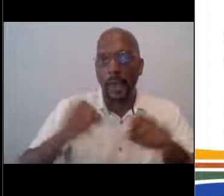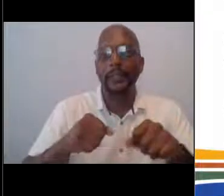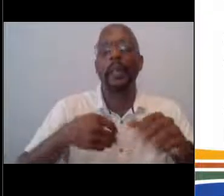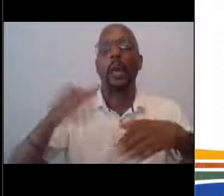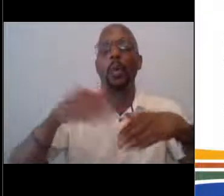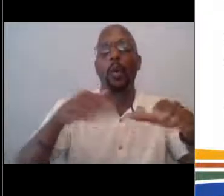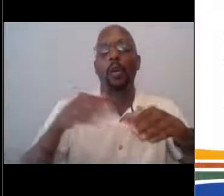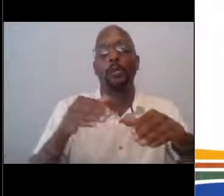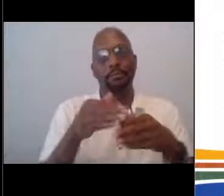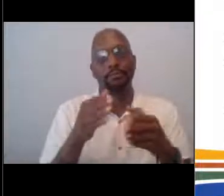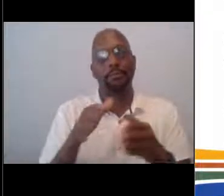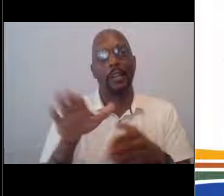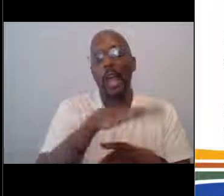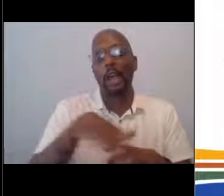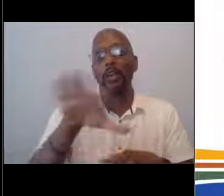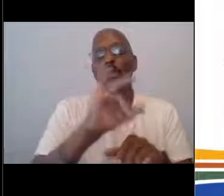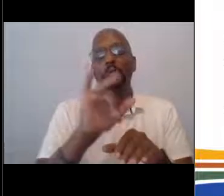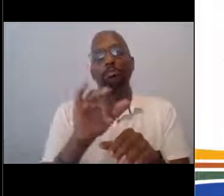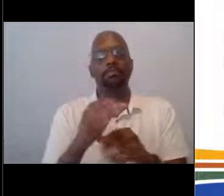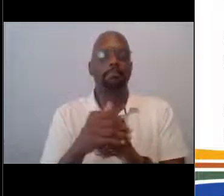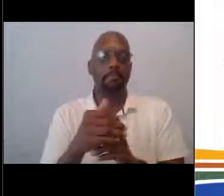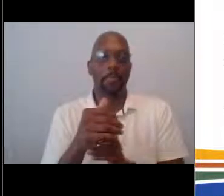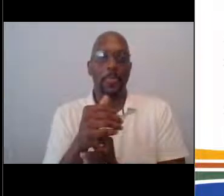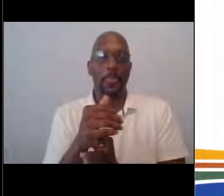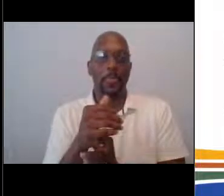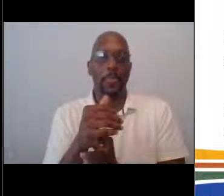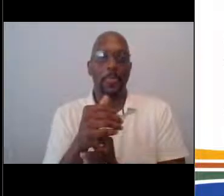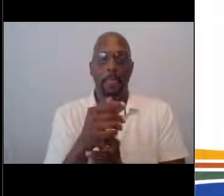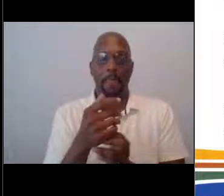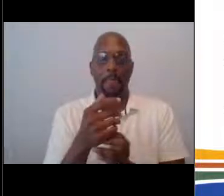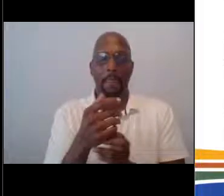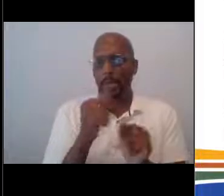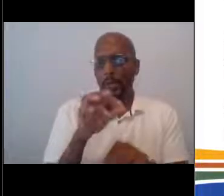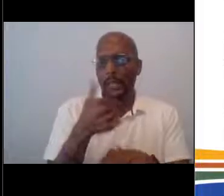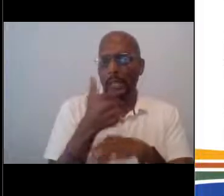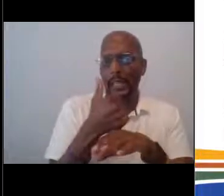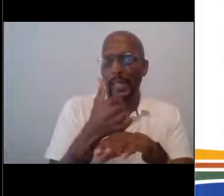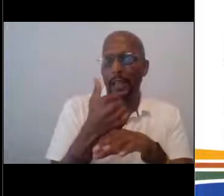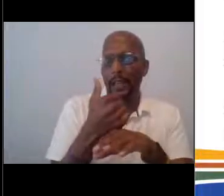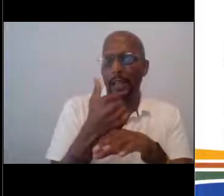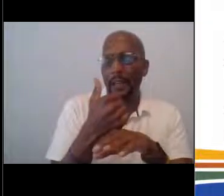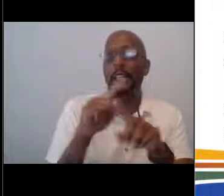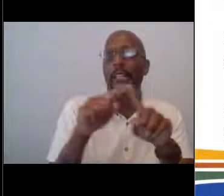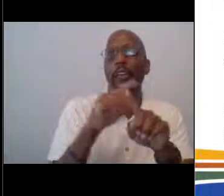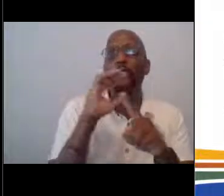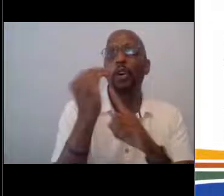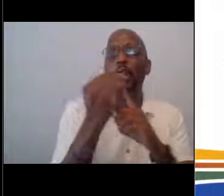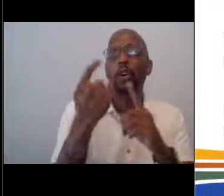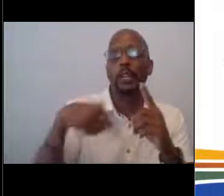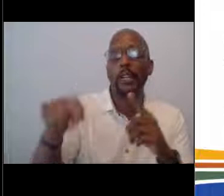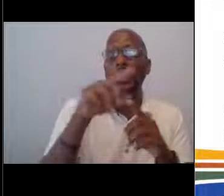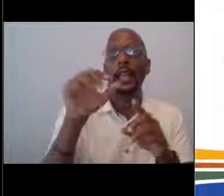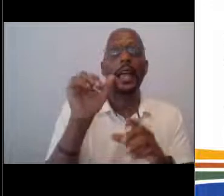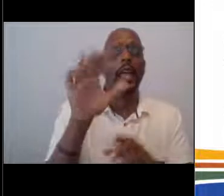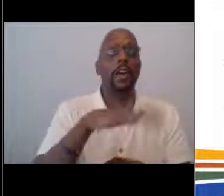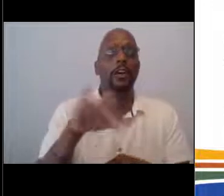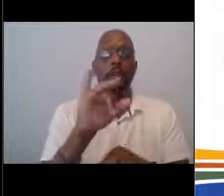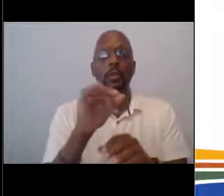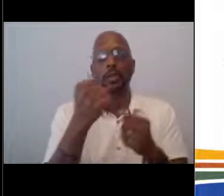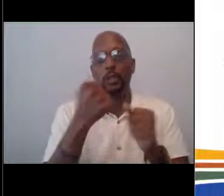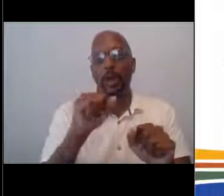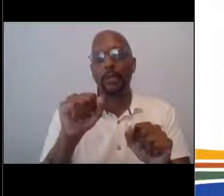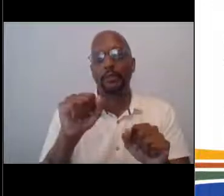Not only do we feel we are the poster child for multimodal corridor for our region of our size, but we're also implementing